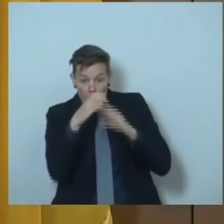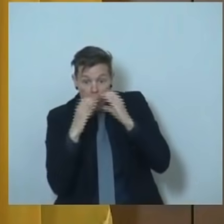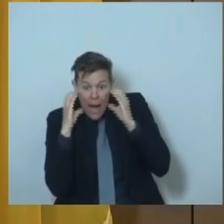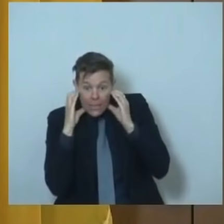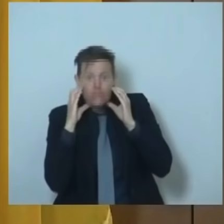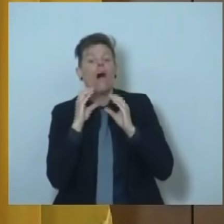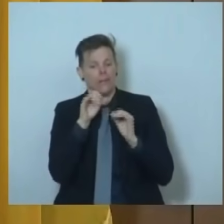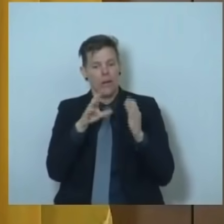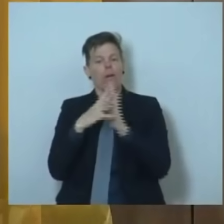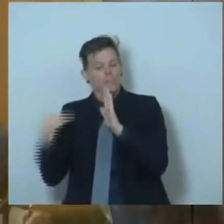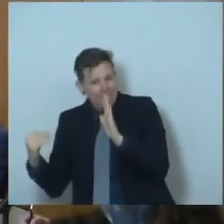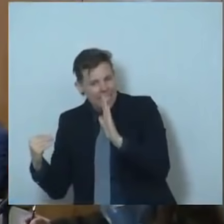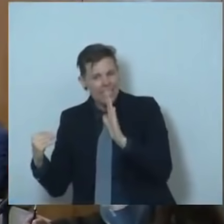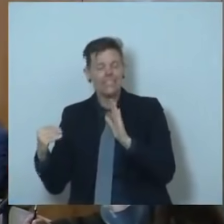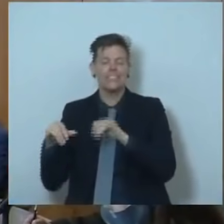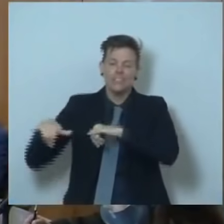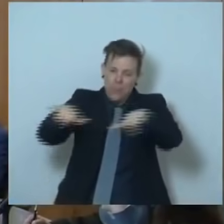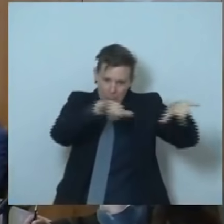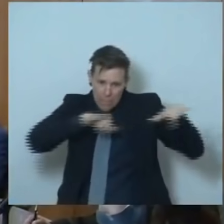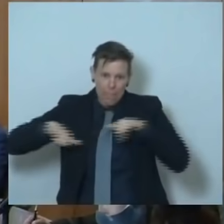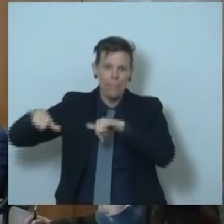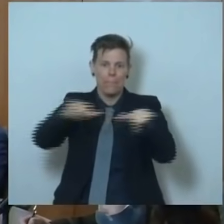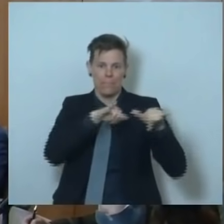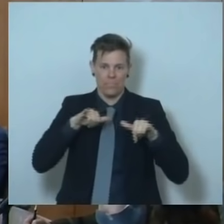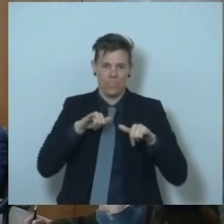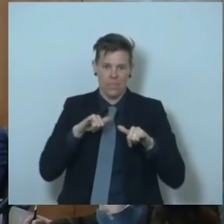ready for questions. Yes, ma'am.